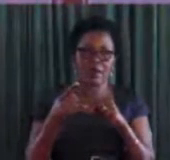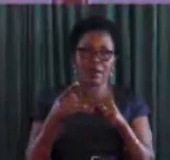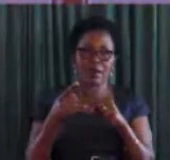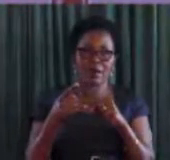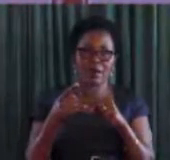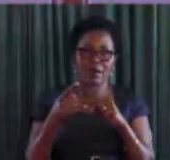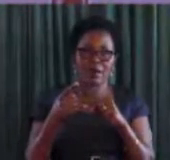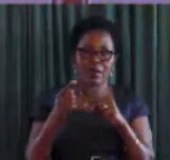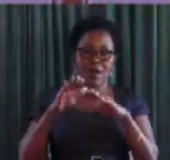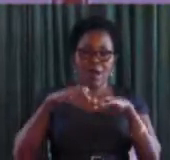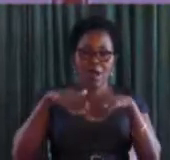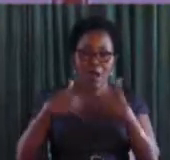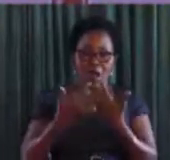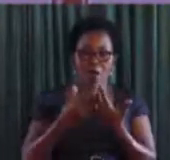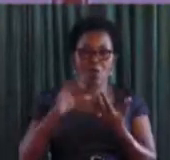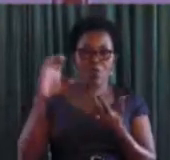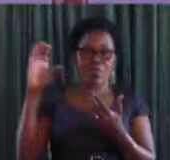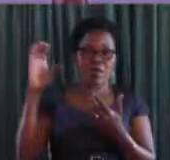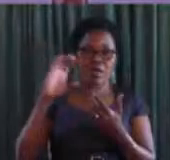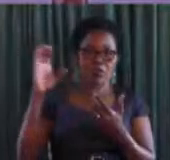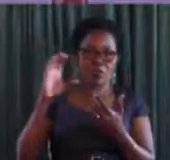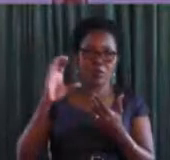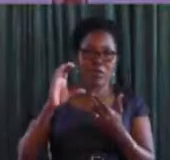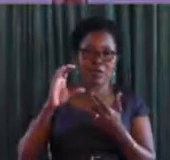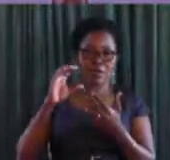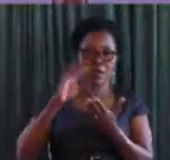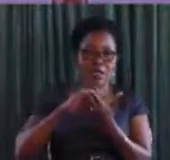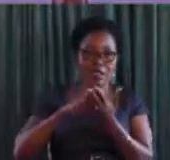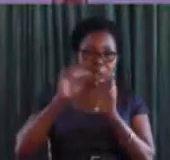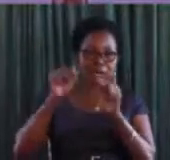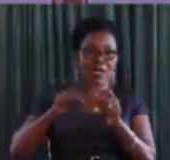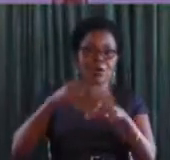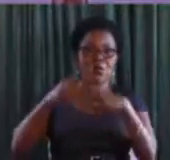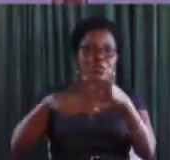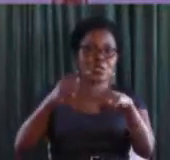how the client's case may proceed.